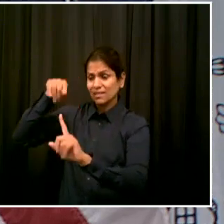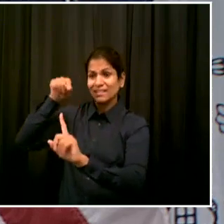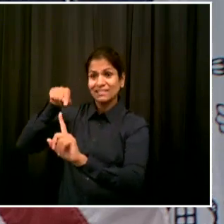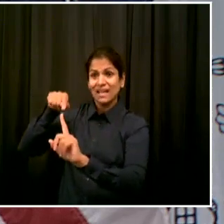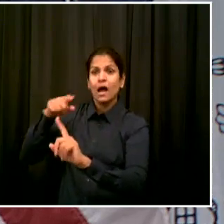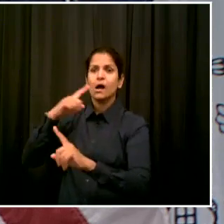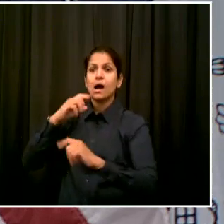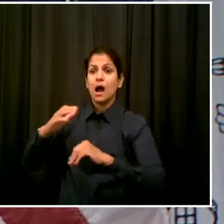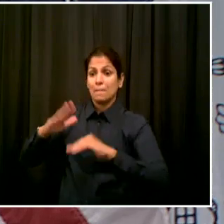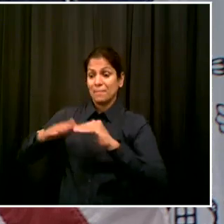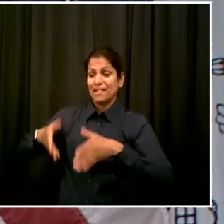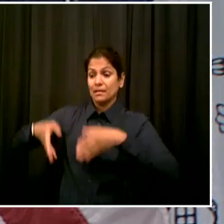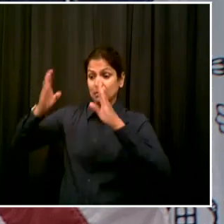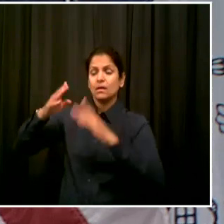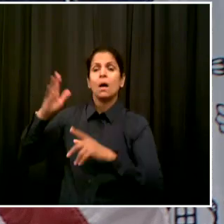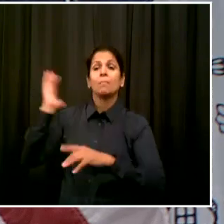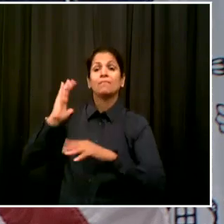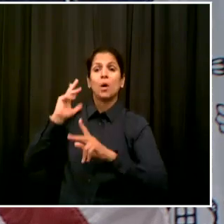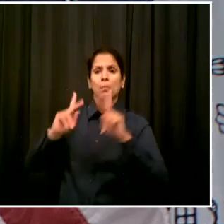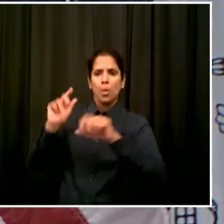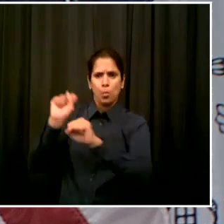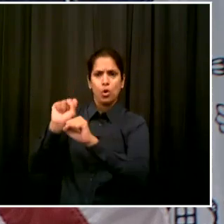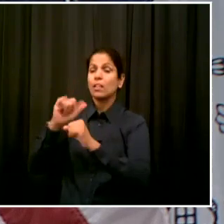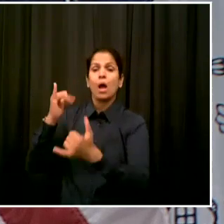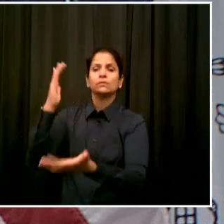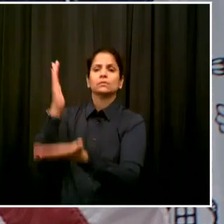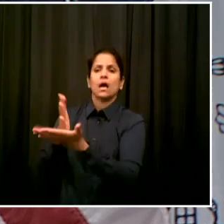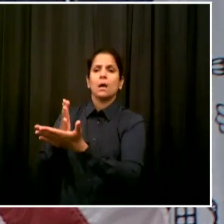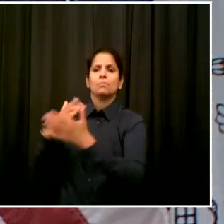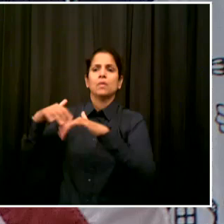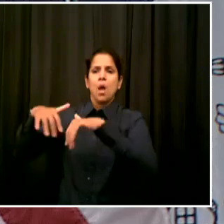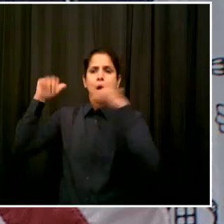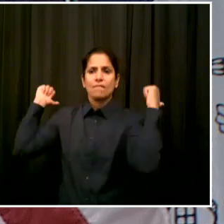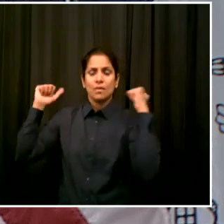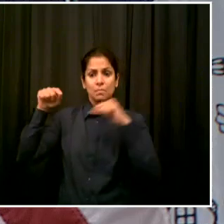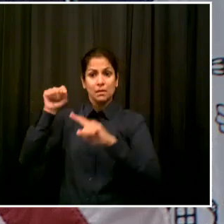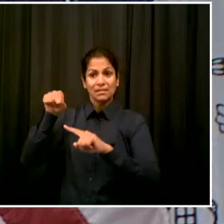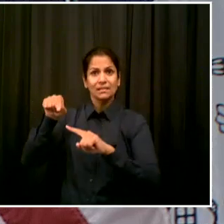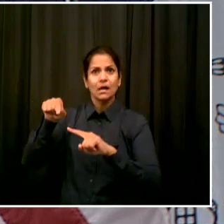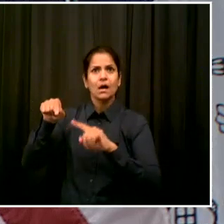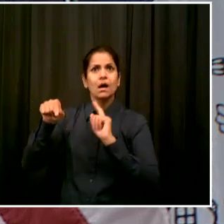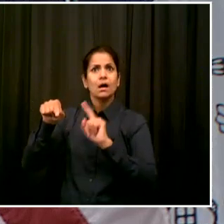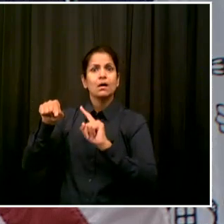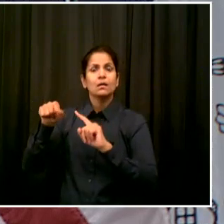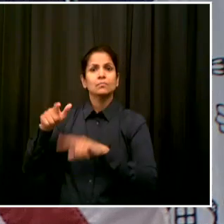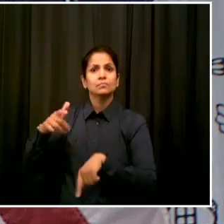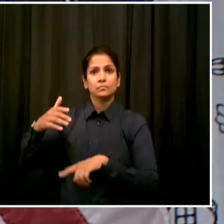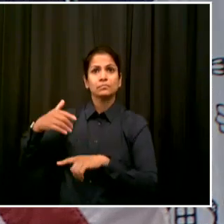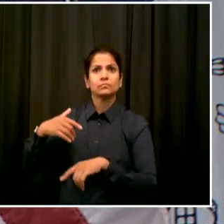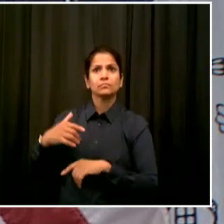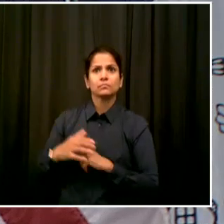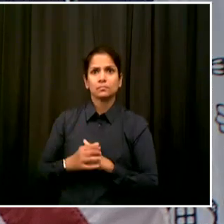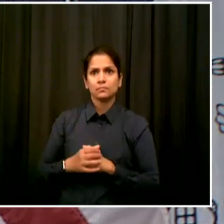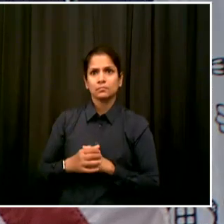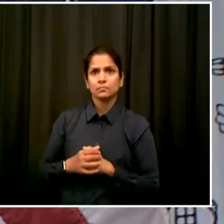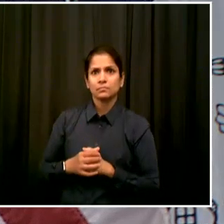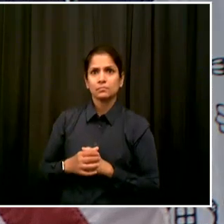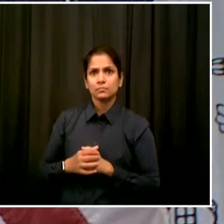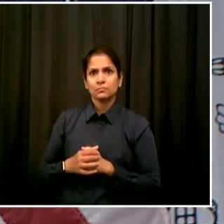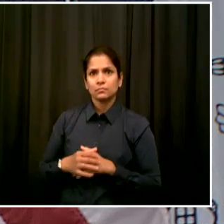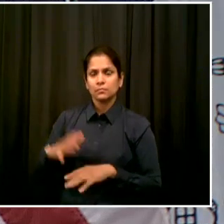and buckling walls last year, but witnesses say they saw evidence of this even recently. Yet the owner only paid